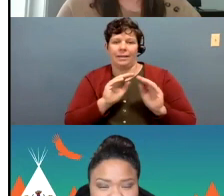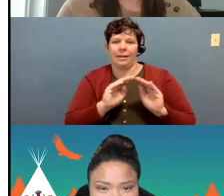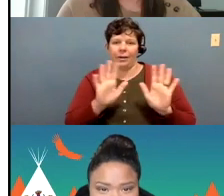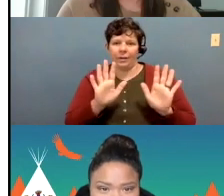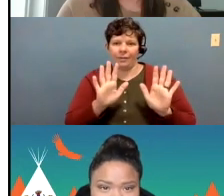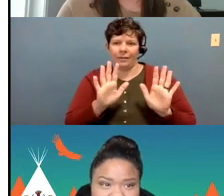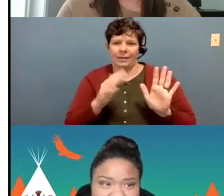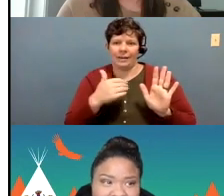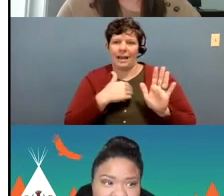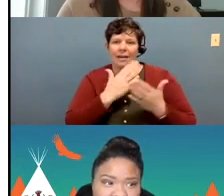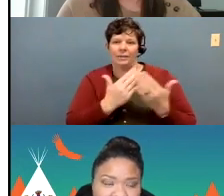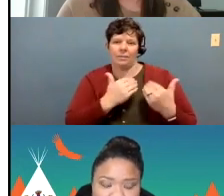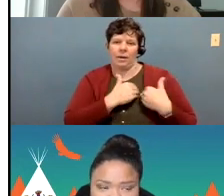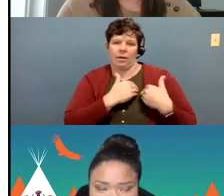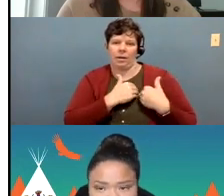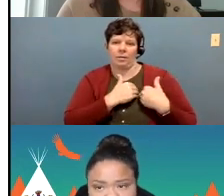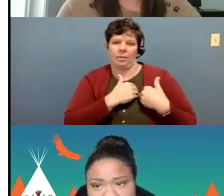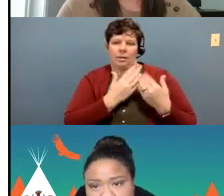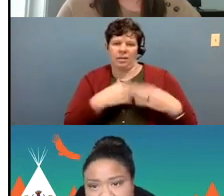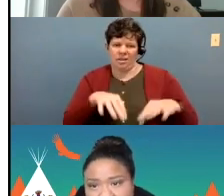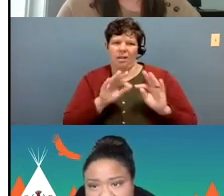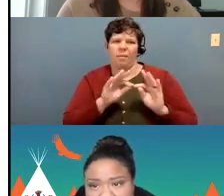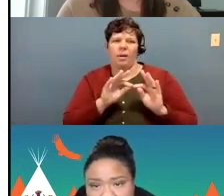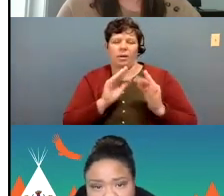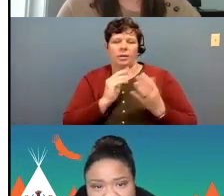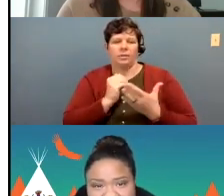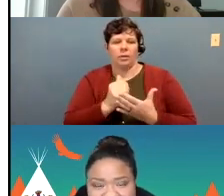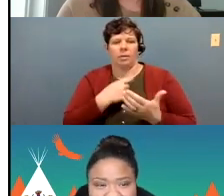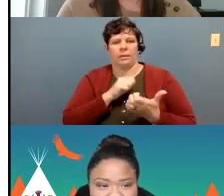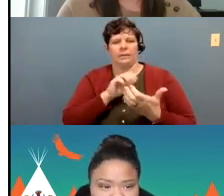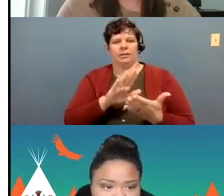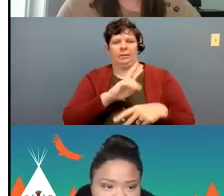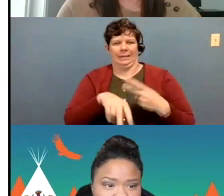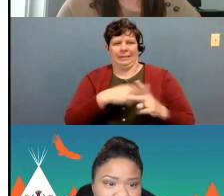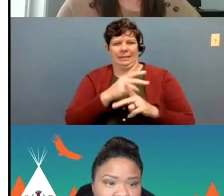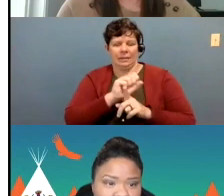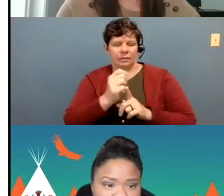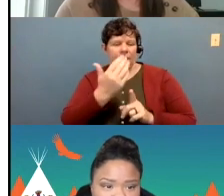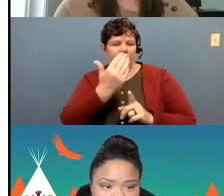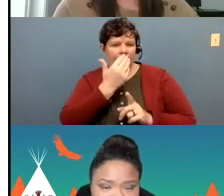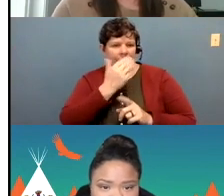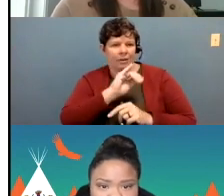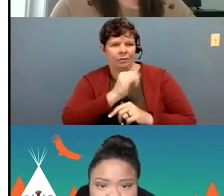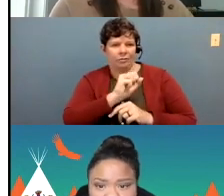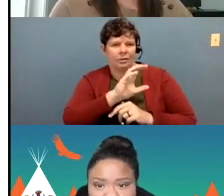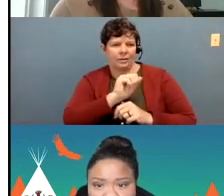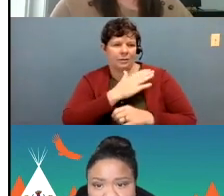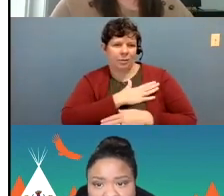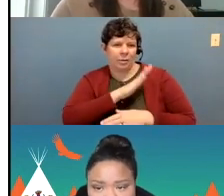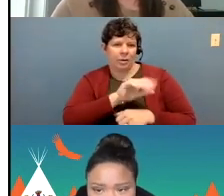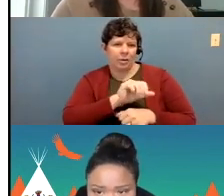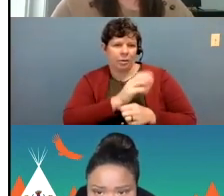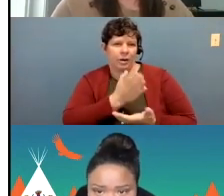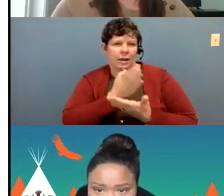some accountability mechanism are important in helping us address this work. So thanks again, Jessica. We appreciate what you're doing and what you're offering